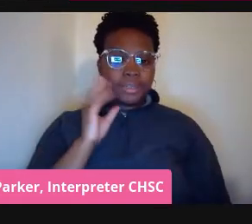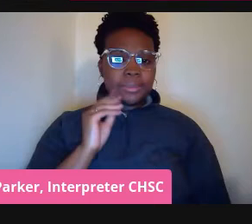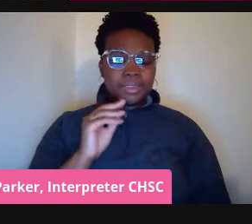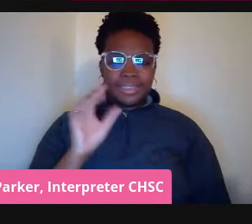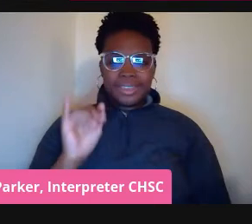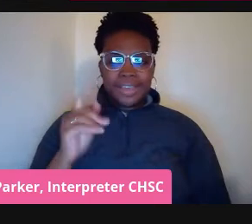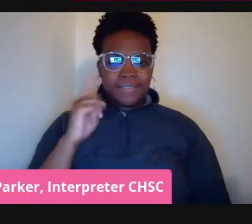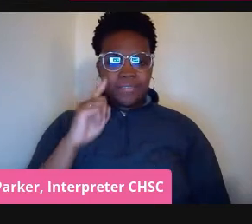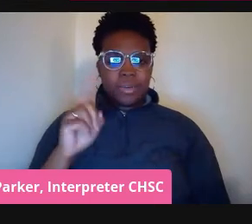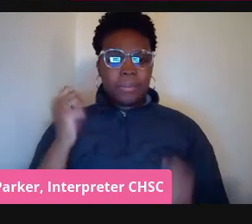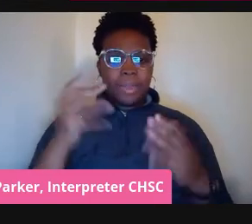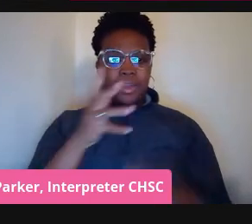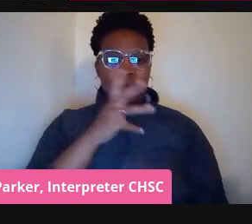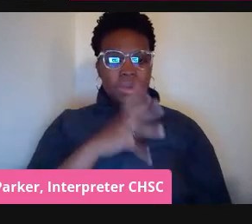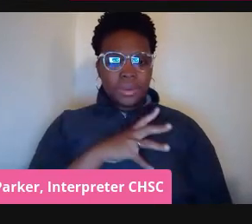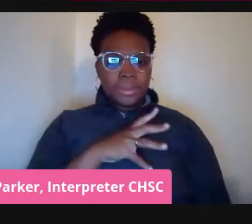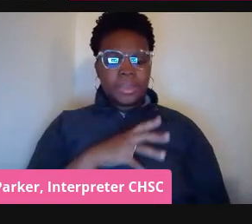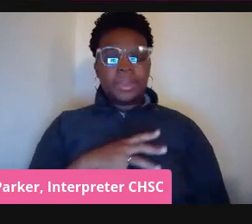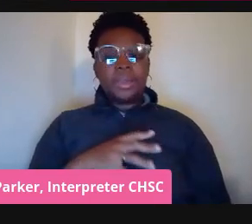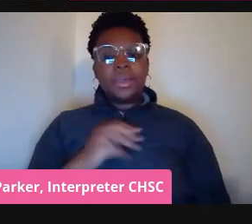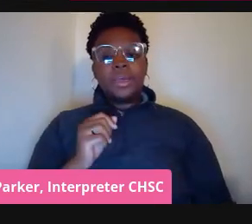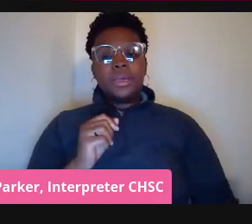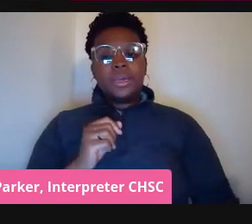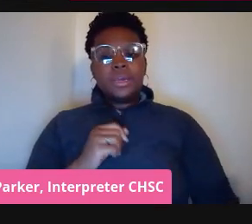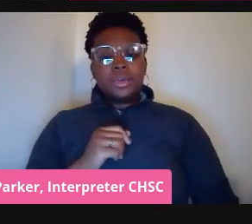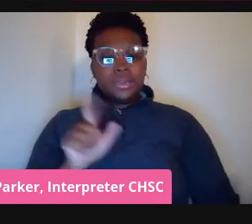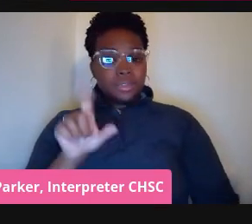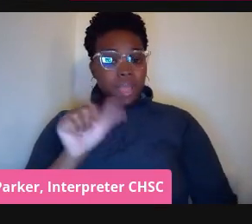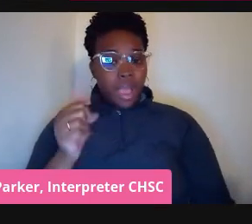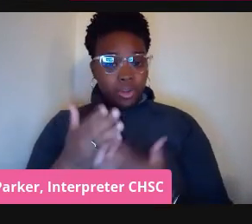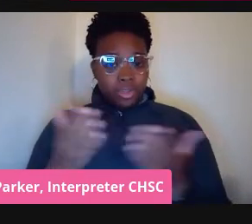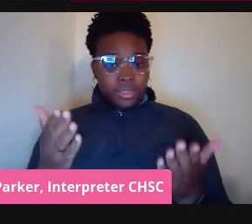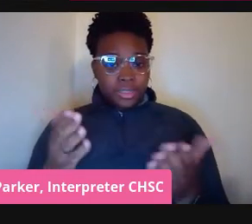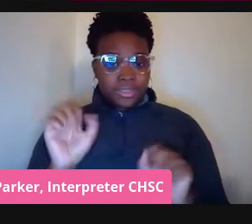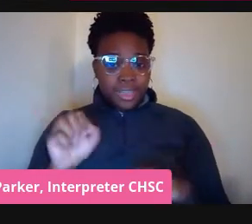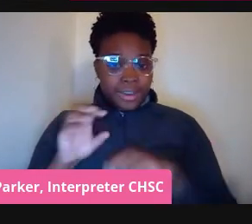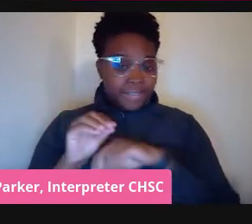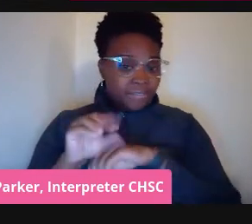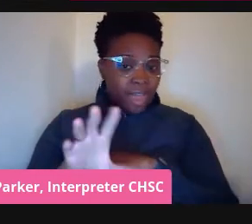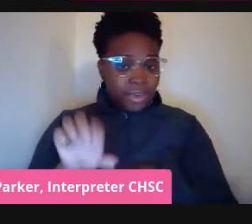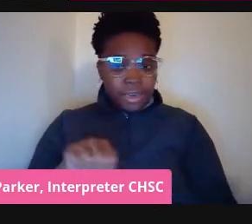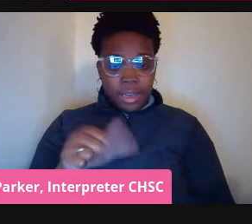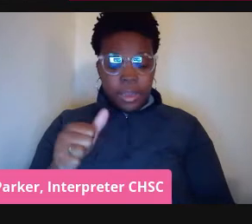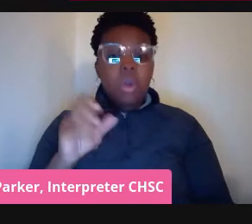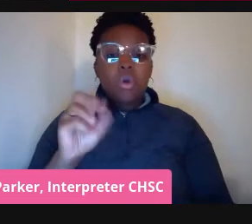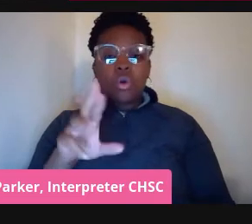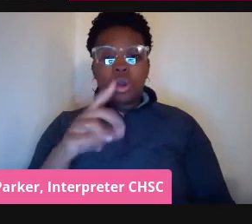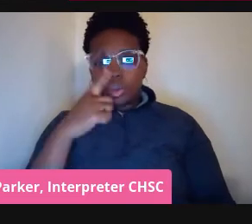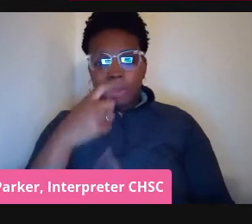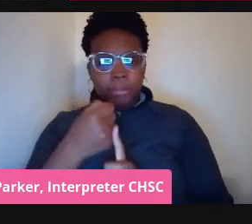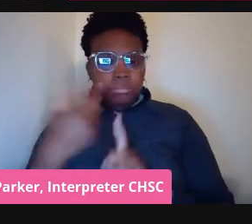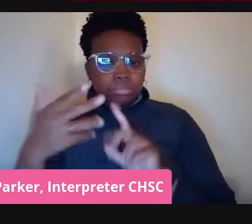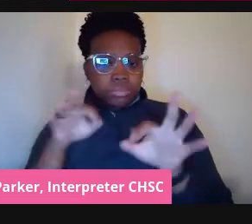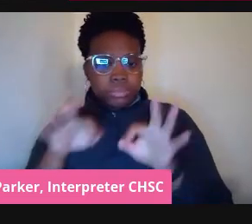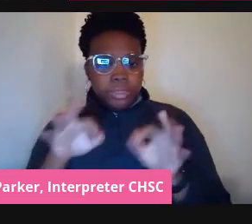many women. Are there other things that it can affect besides, or can you talk a little bit more about fertility too, and